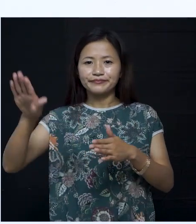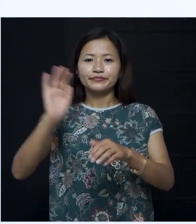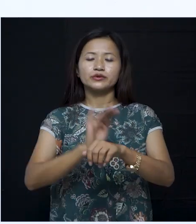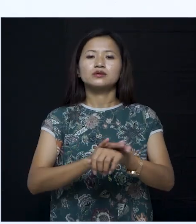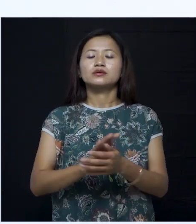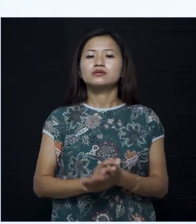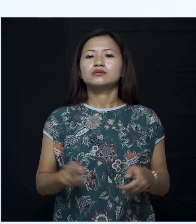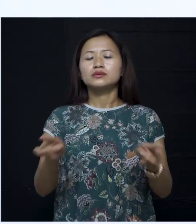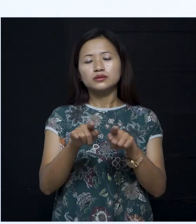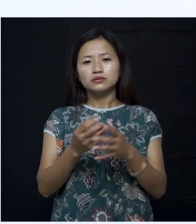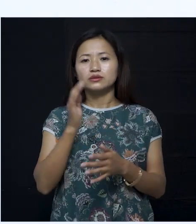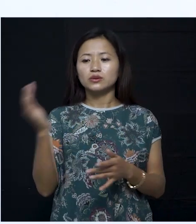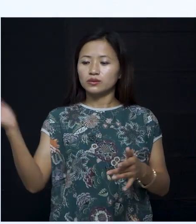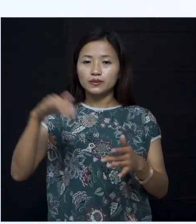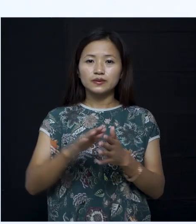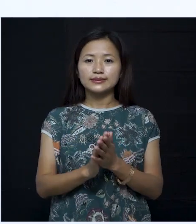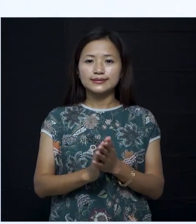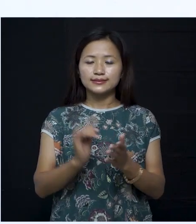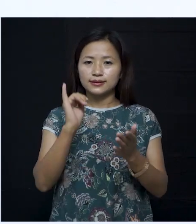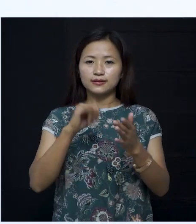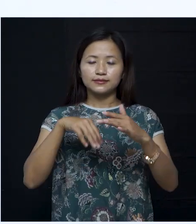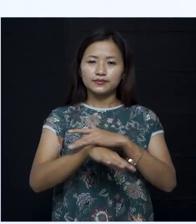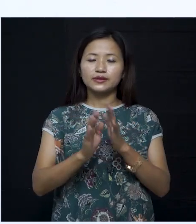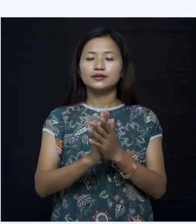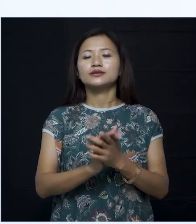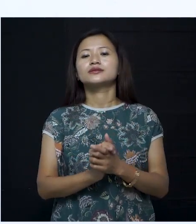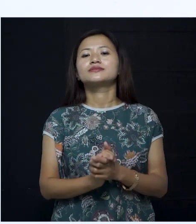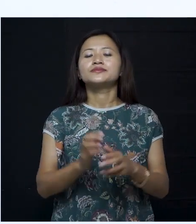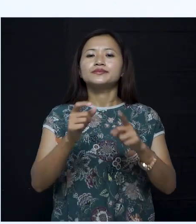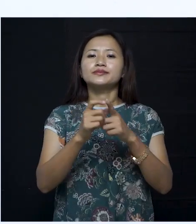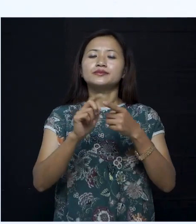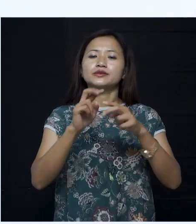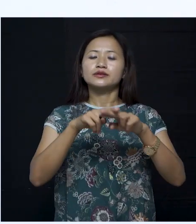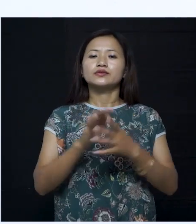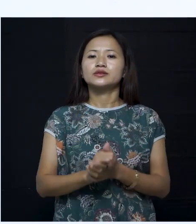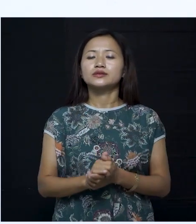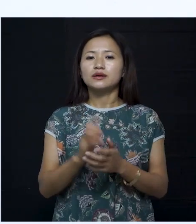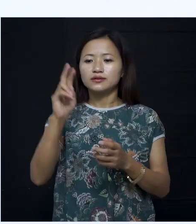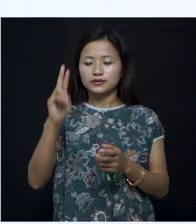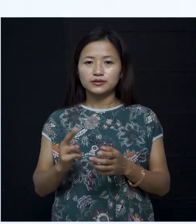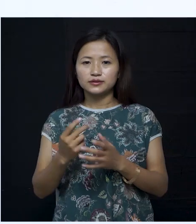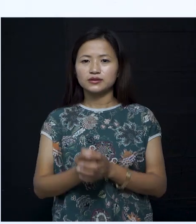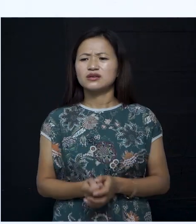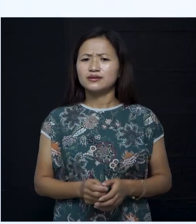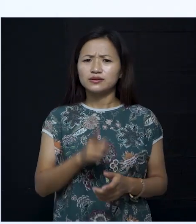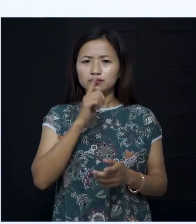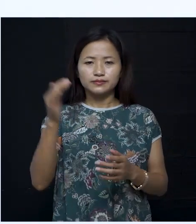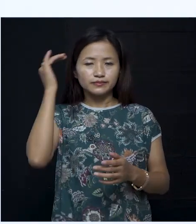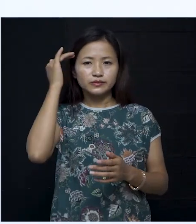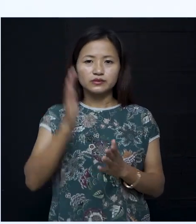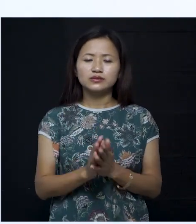it is called as indefinite. Sometimes we keep using the word again and again without knowing the actual meaning, right?